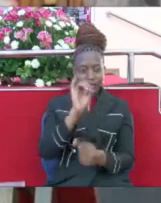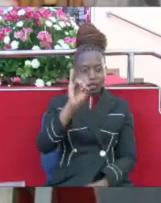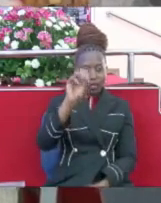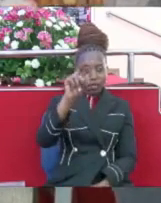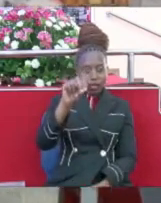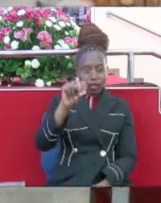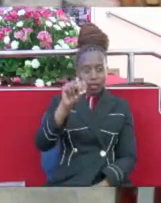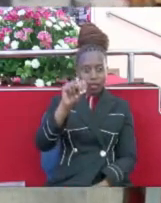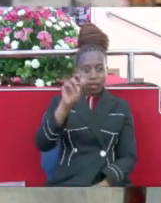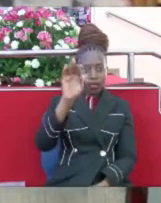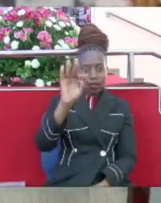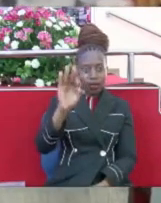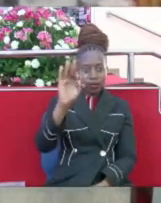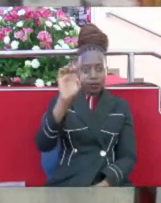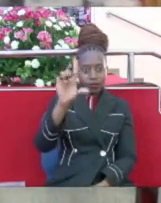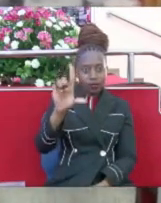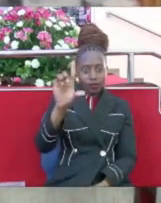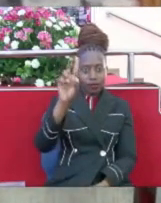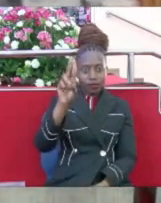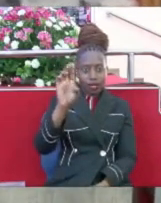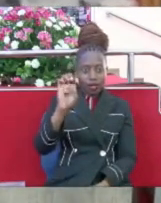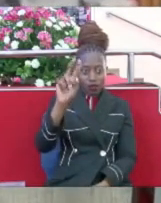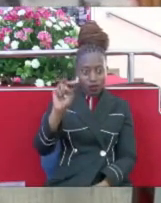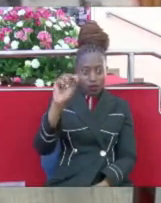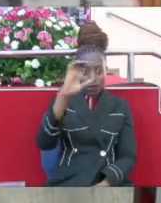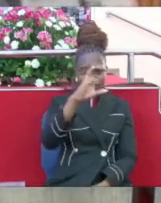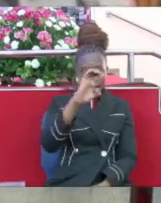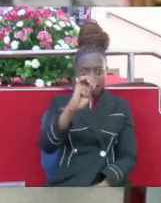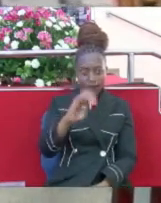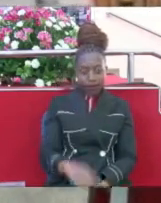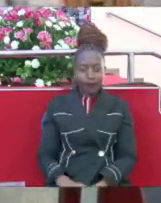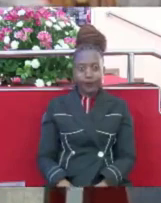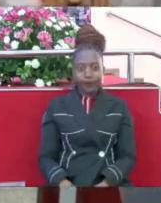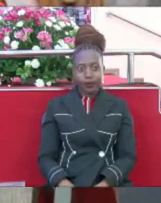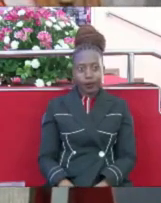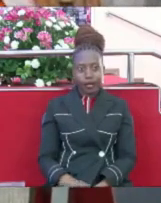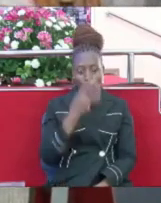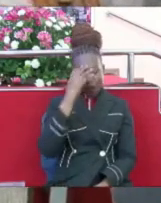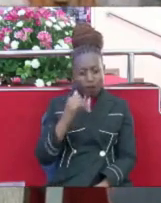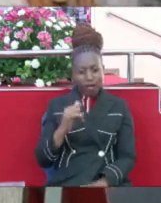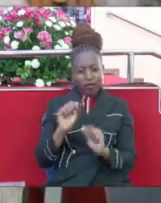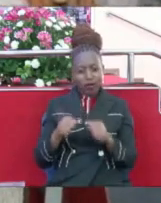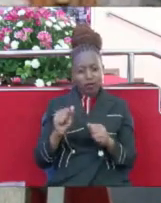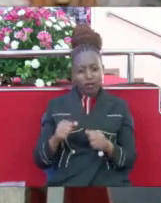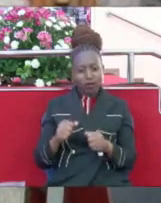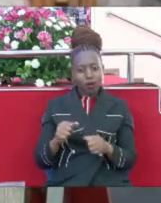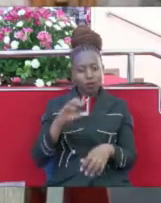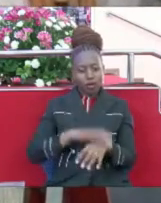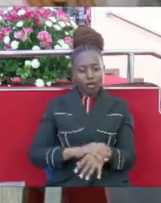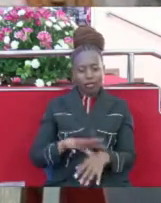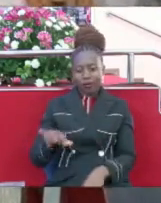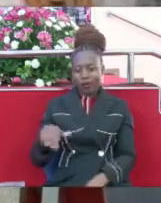be able to reach. Kwa sababu una fursa ya kufanya kuadhiri mahali ambapo wachungaji wa hili kanisa hawezi kwenda. You are the hand of